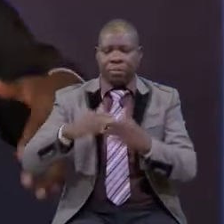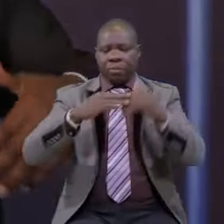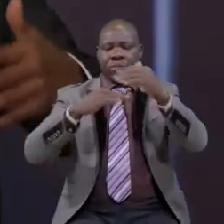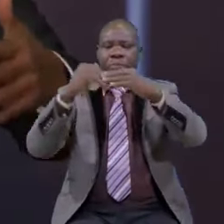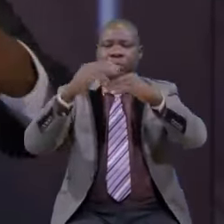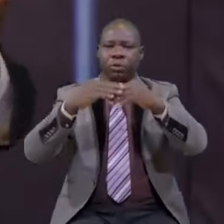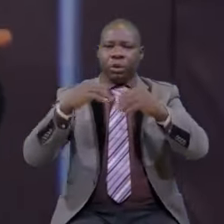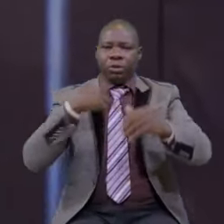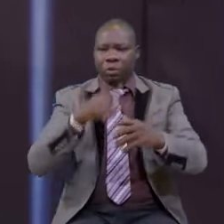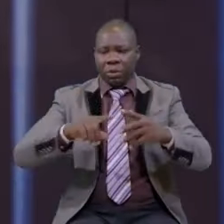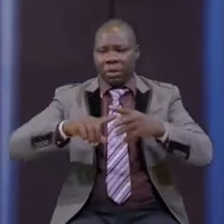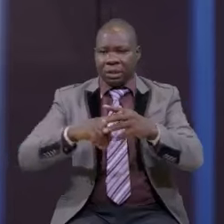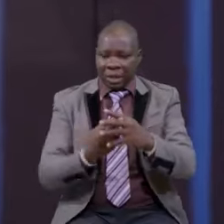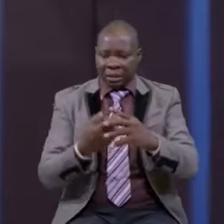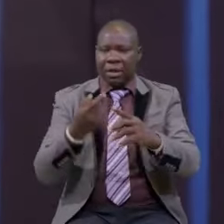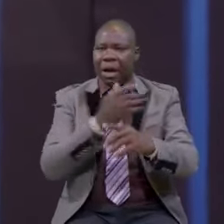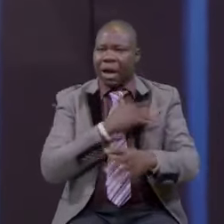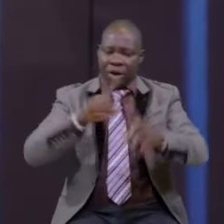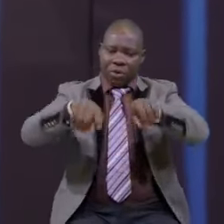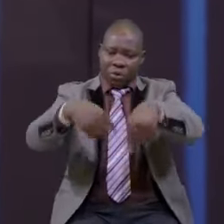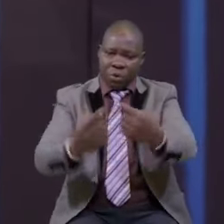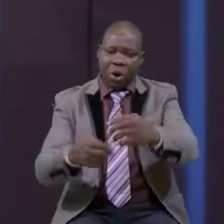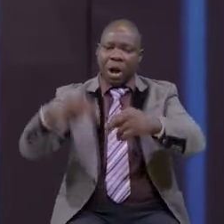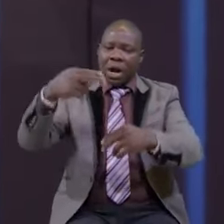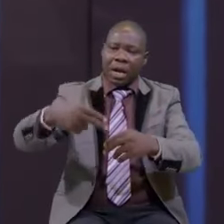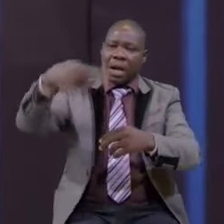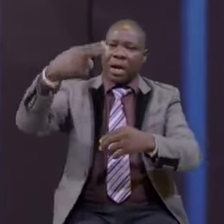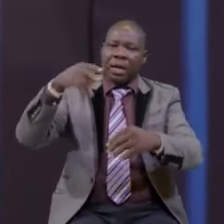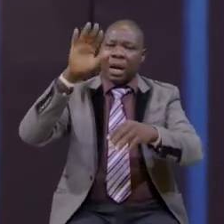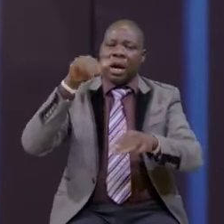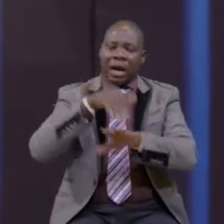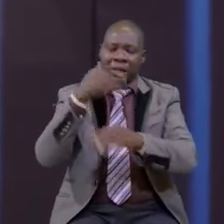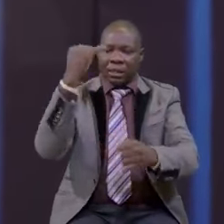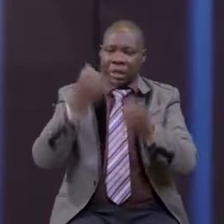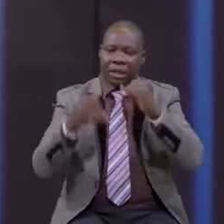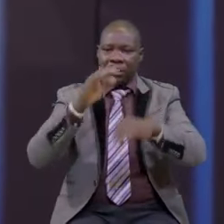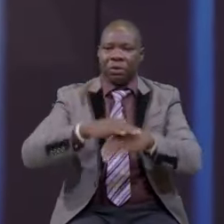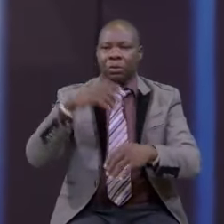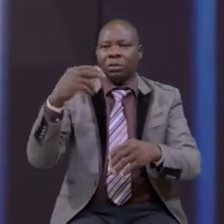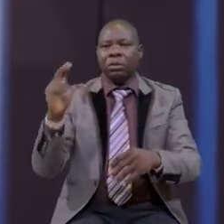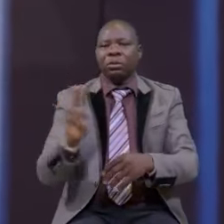then we go to a higher level. By the time we finish on Thursday,